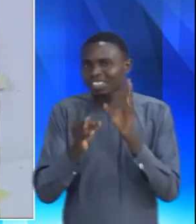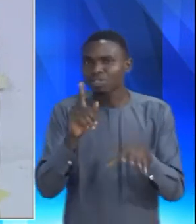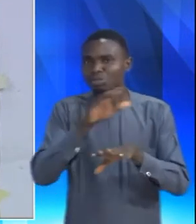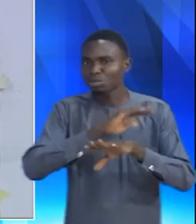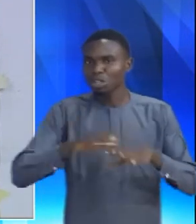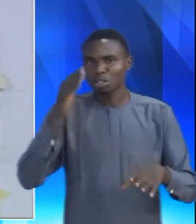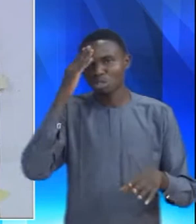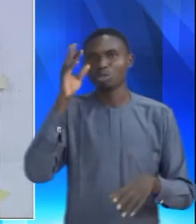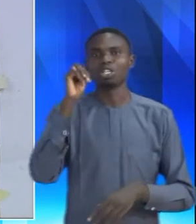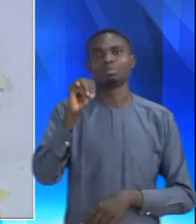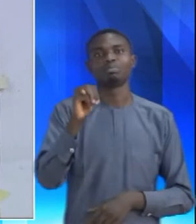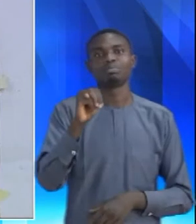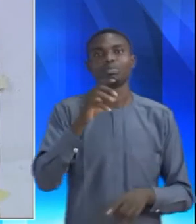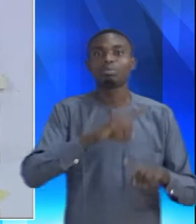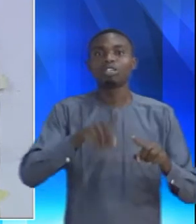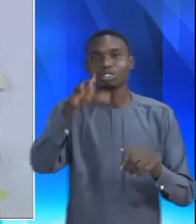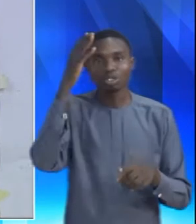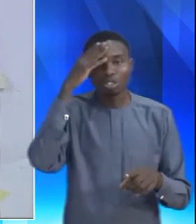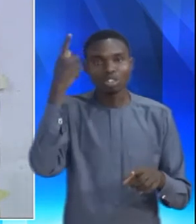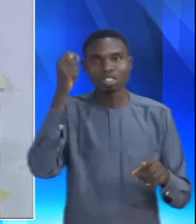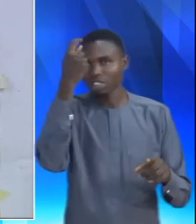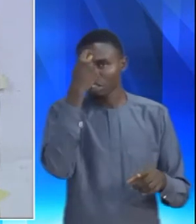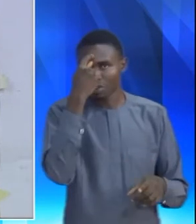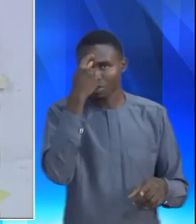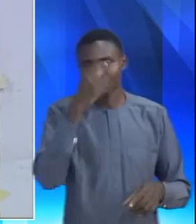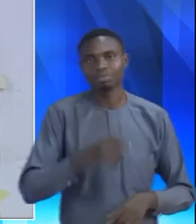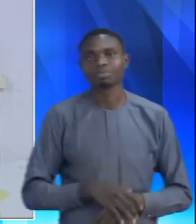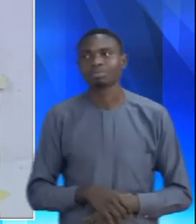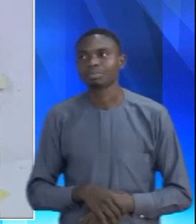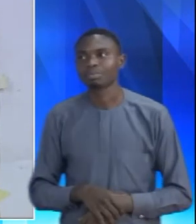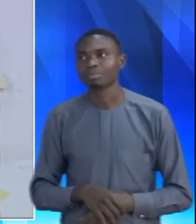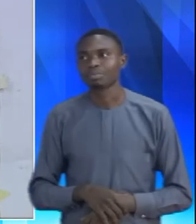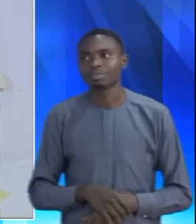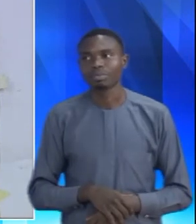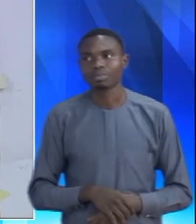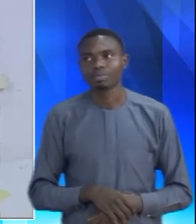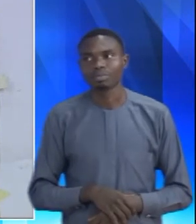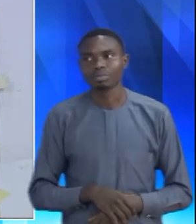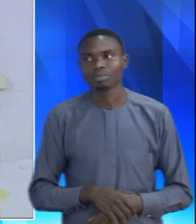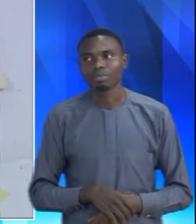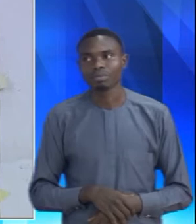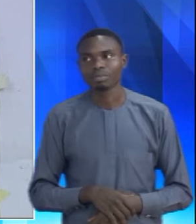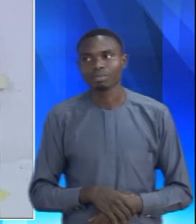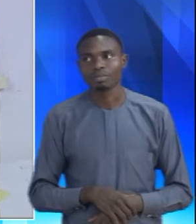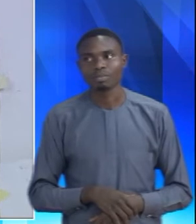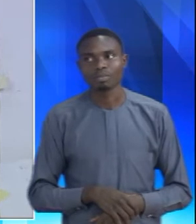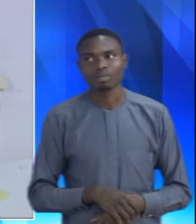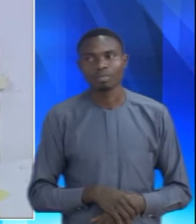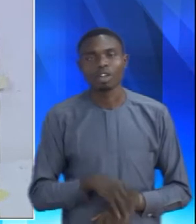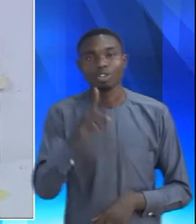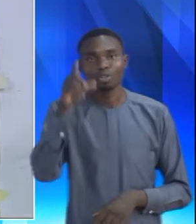are writing on behalf of other people. You will not write to him as your father. Rather, you have to be